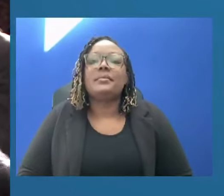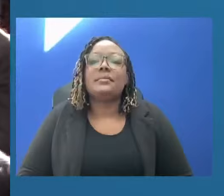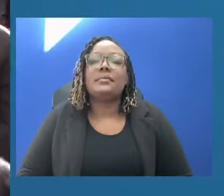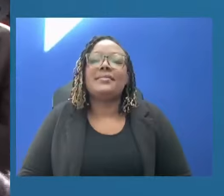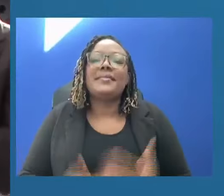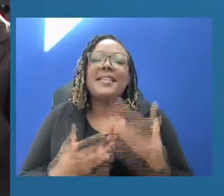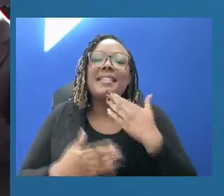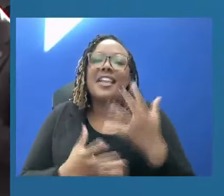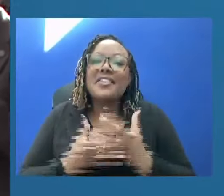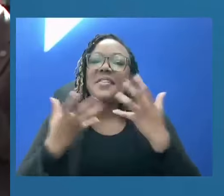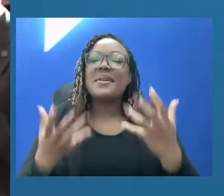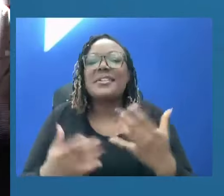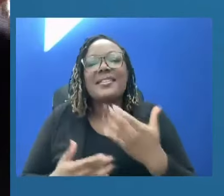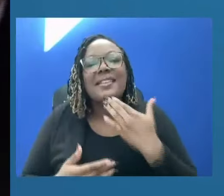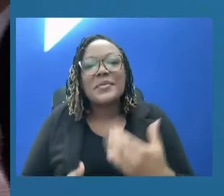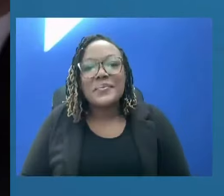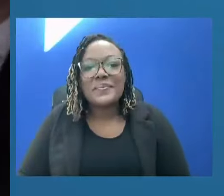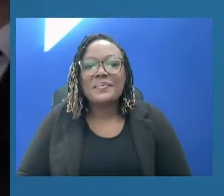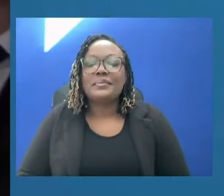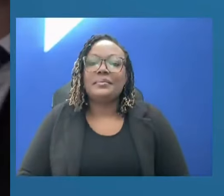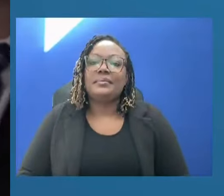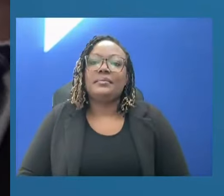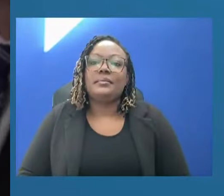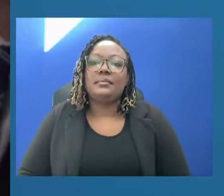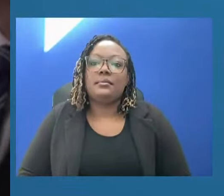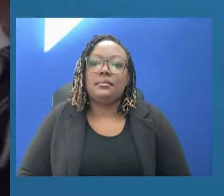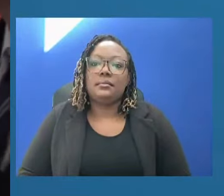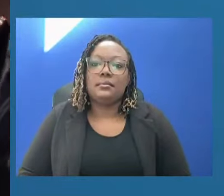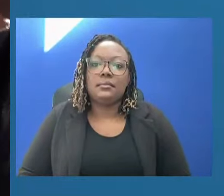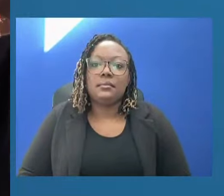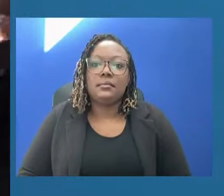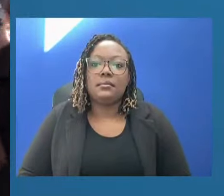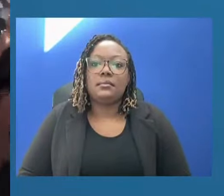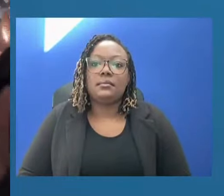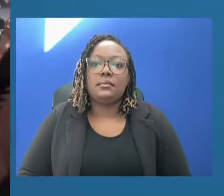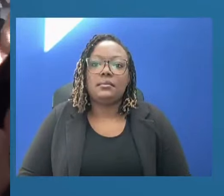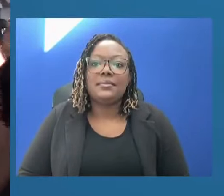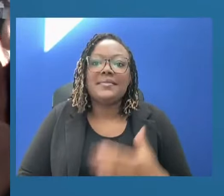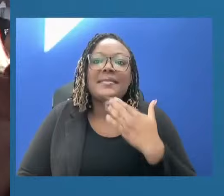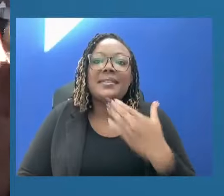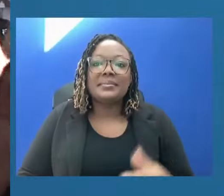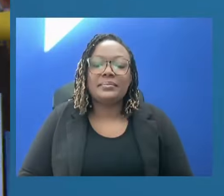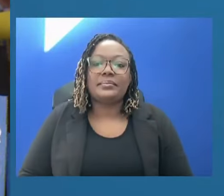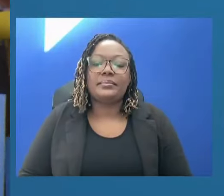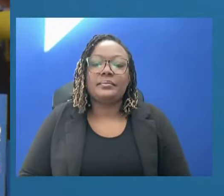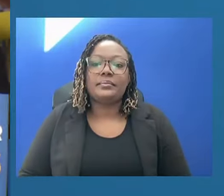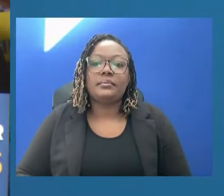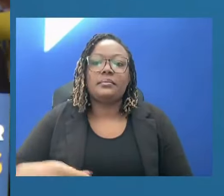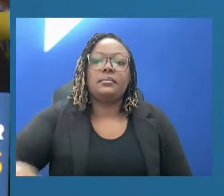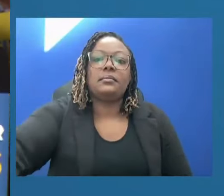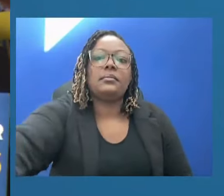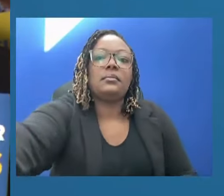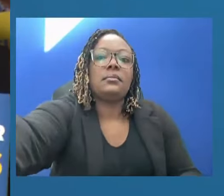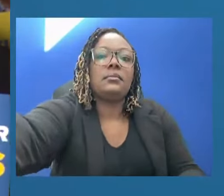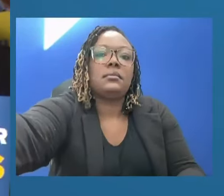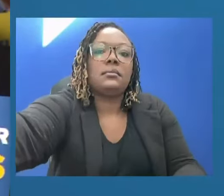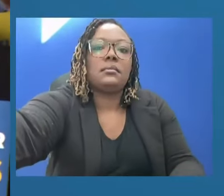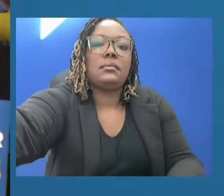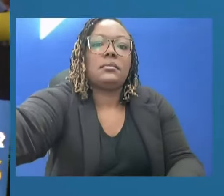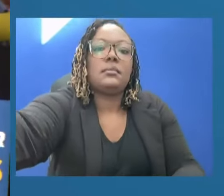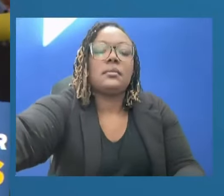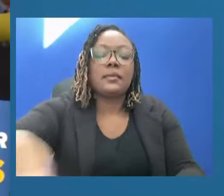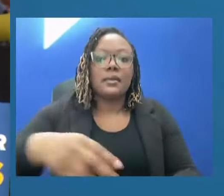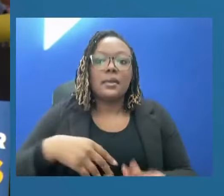very much, everyone. Thank you. Thank you. a man who needs